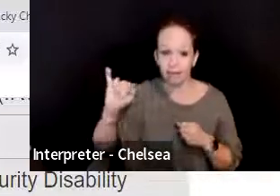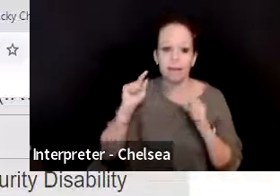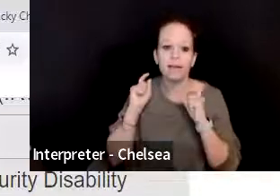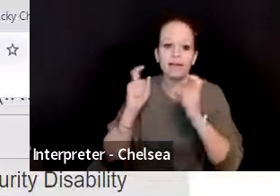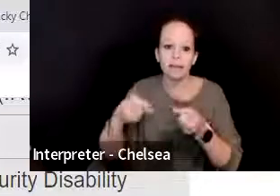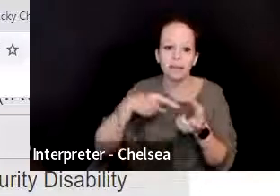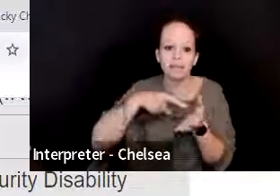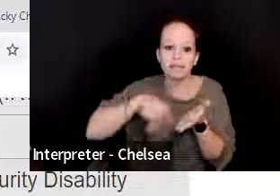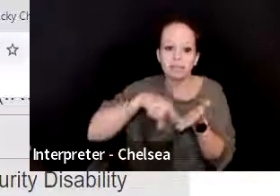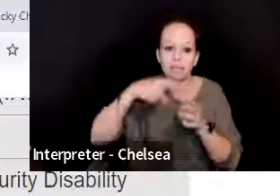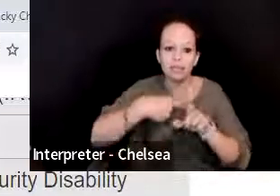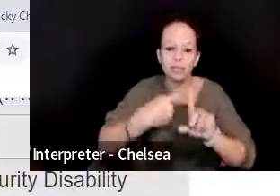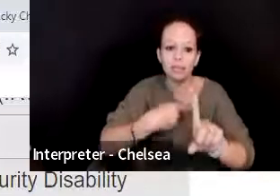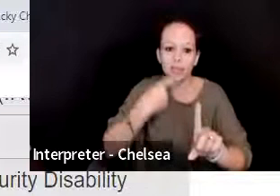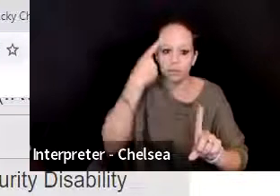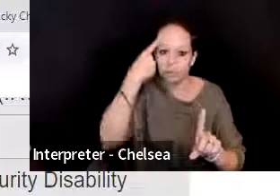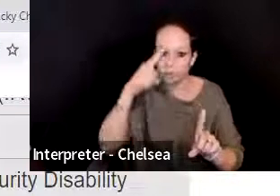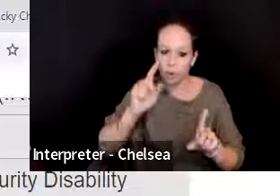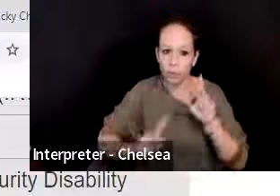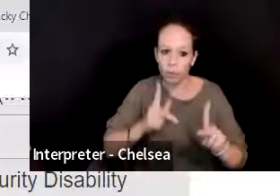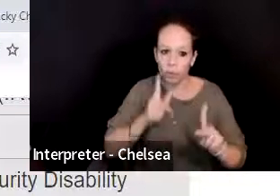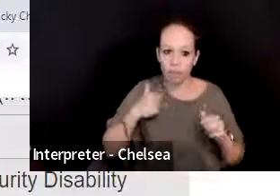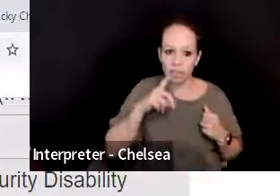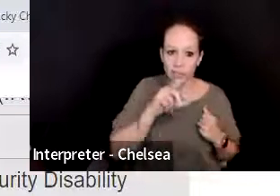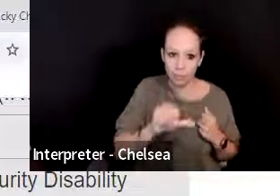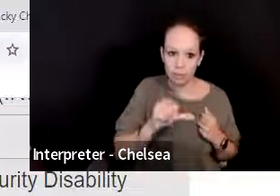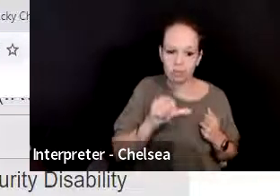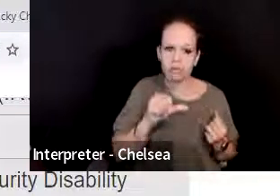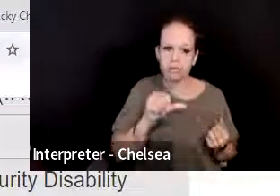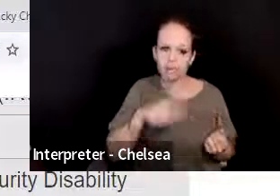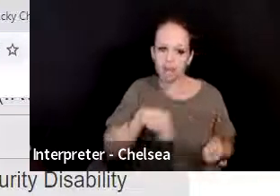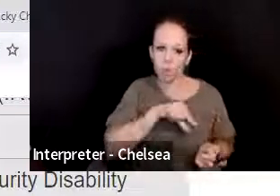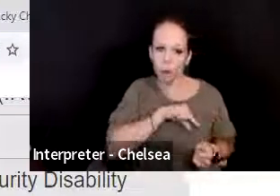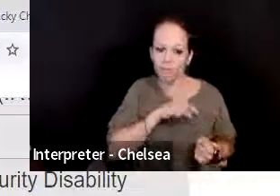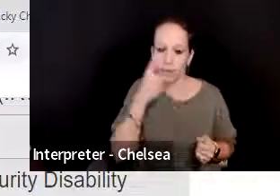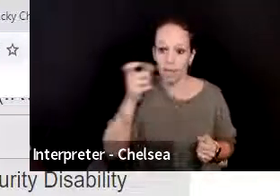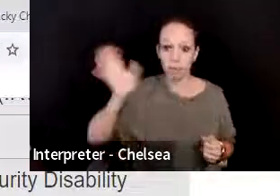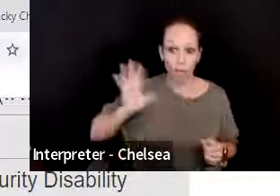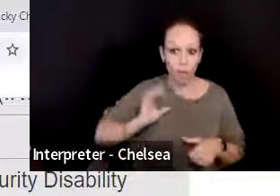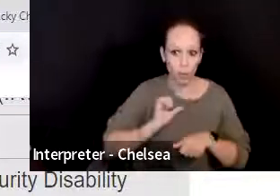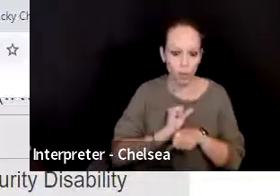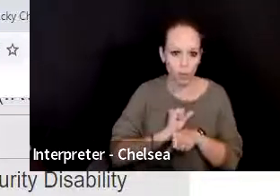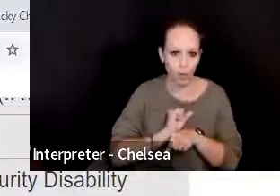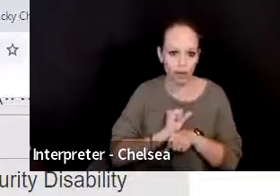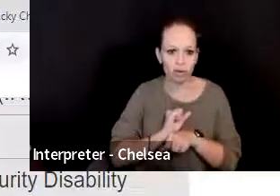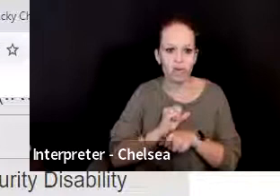qualify because they used to work. And so then it gives you a hyperlink to learn more about DB101's SSDI article. So